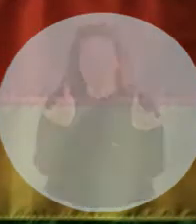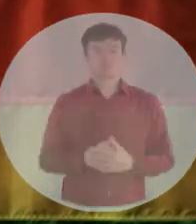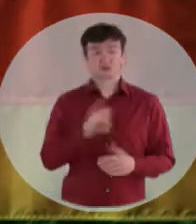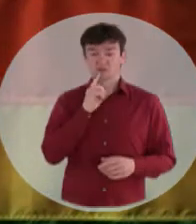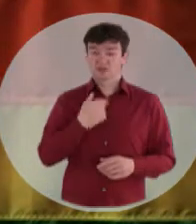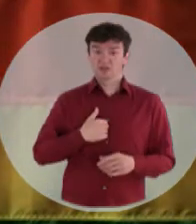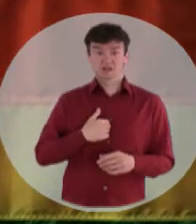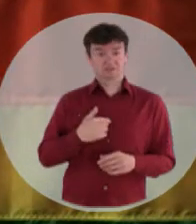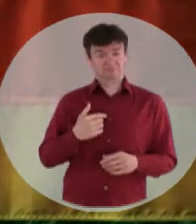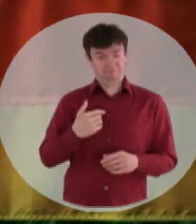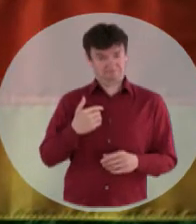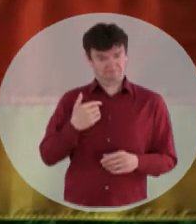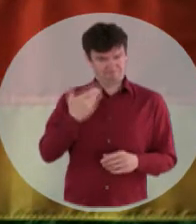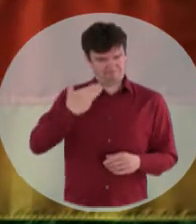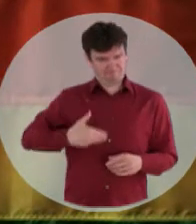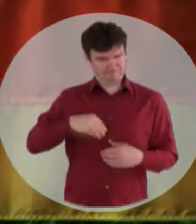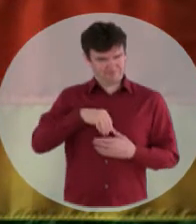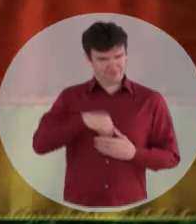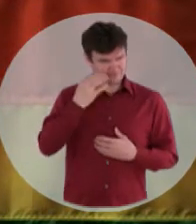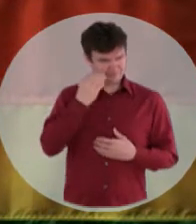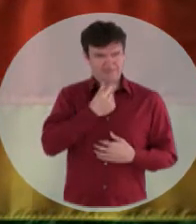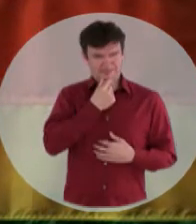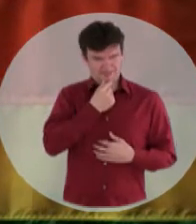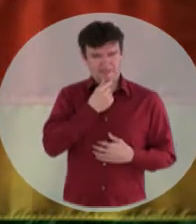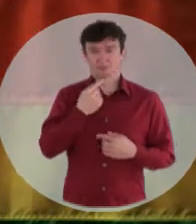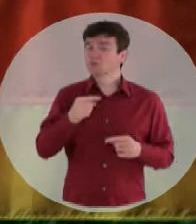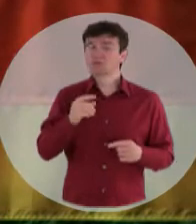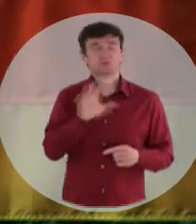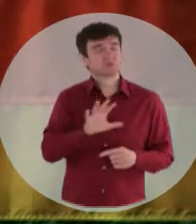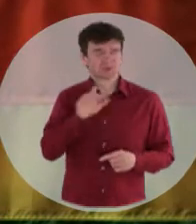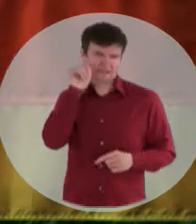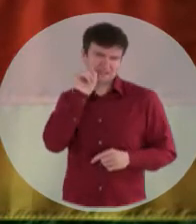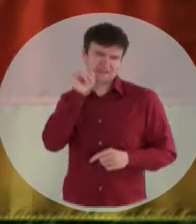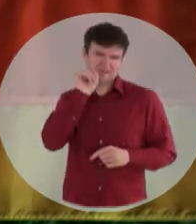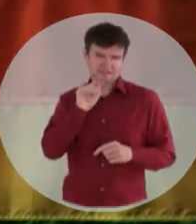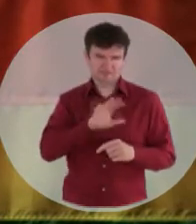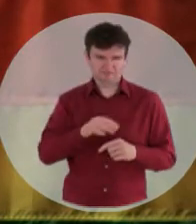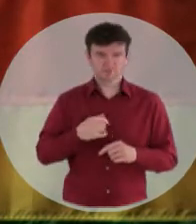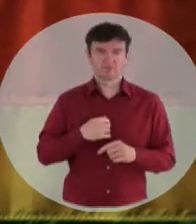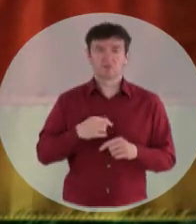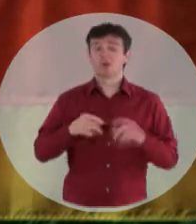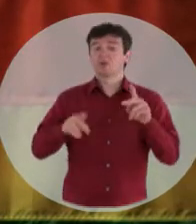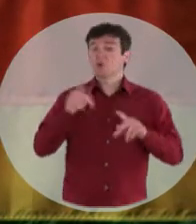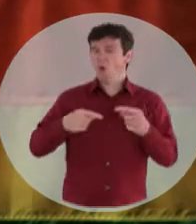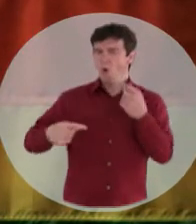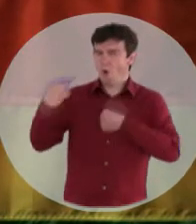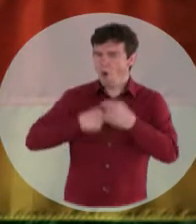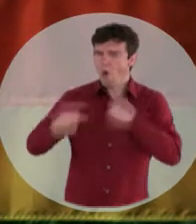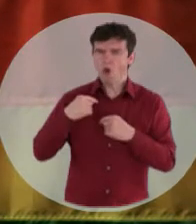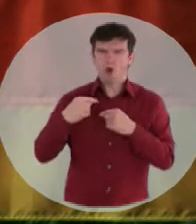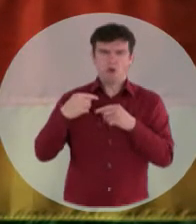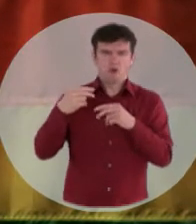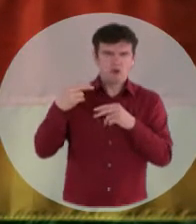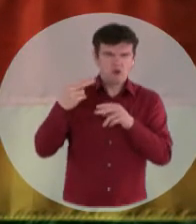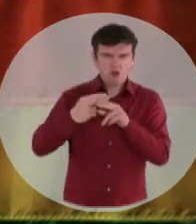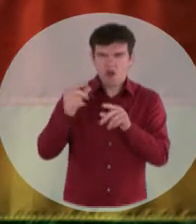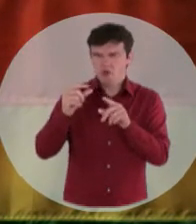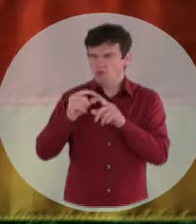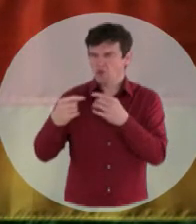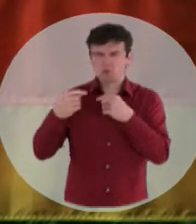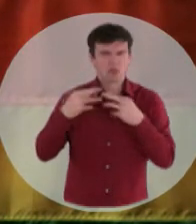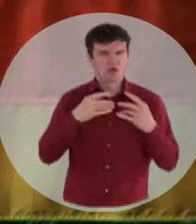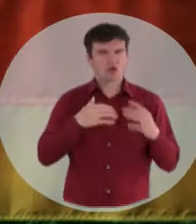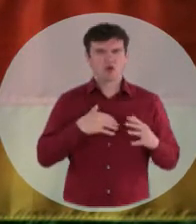I really realized I was gay was in my teenage years. I got a lot of name calling, definitely. I